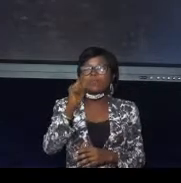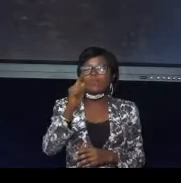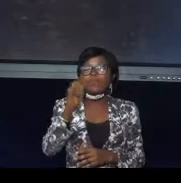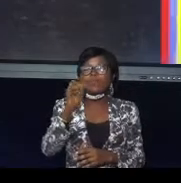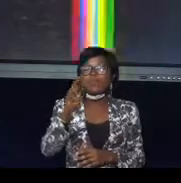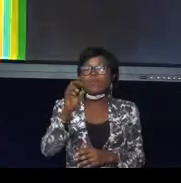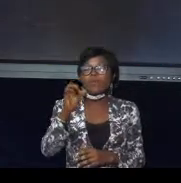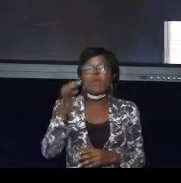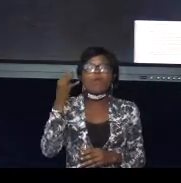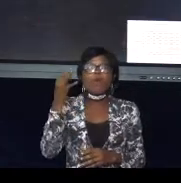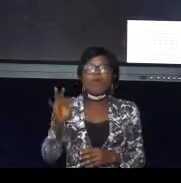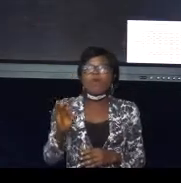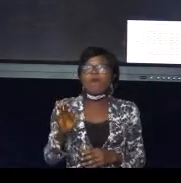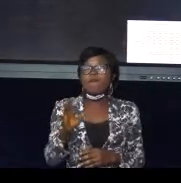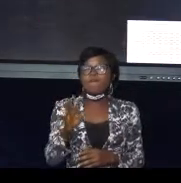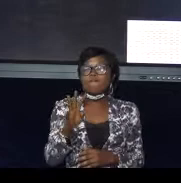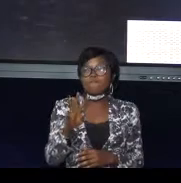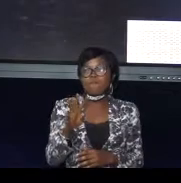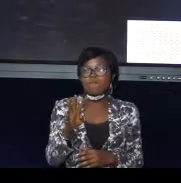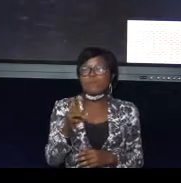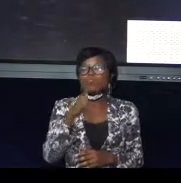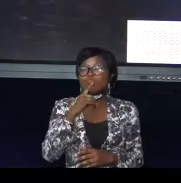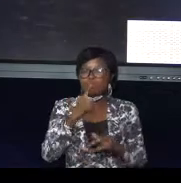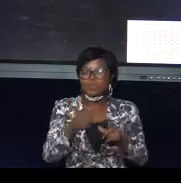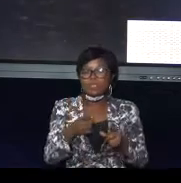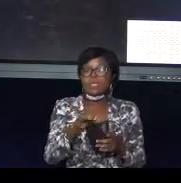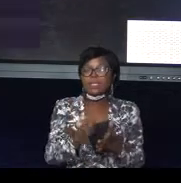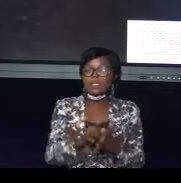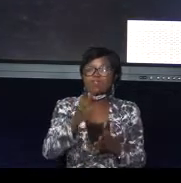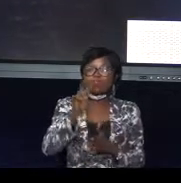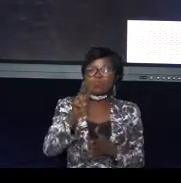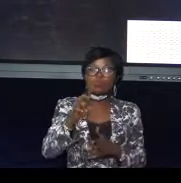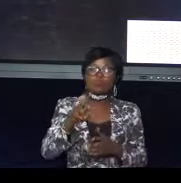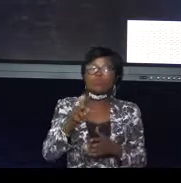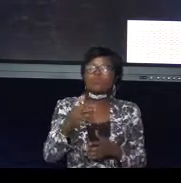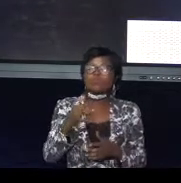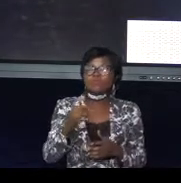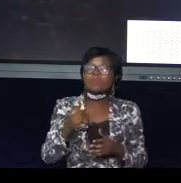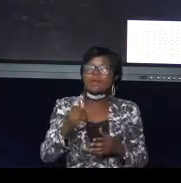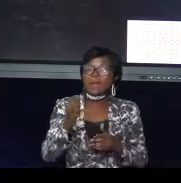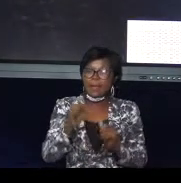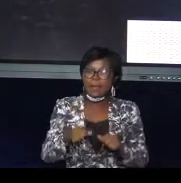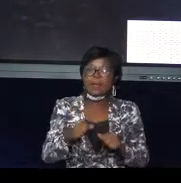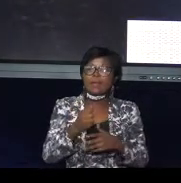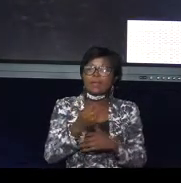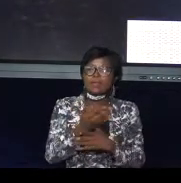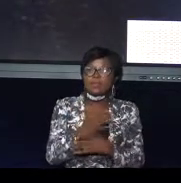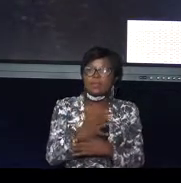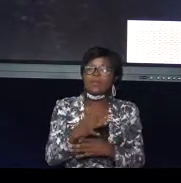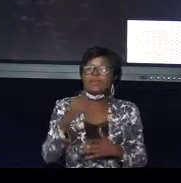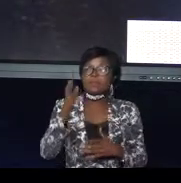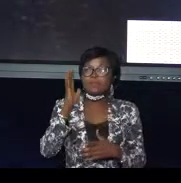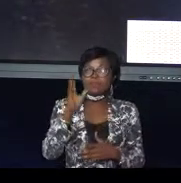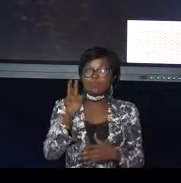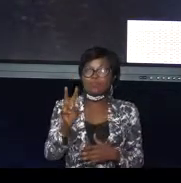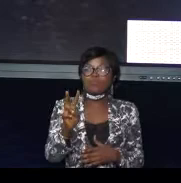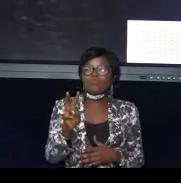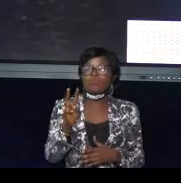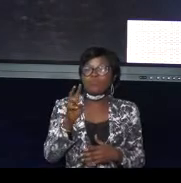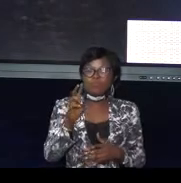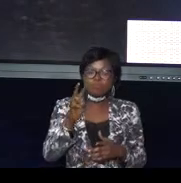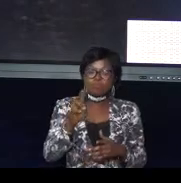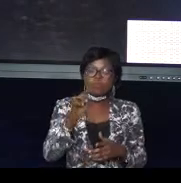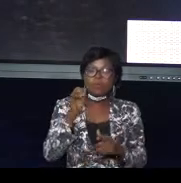4. That's what we call factor. You say 2 goes in 4 2 times, but the right name is factor. 2 is a factor of